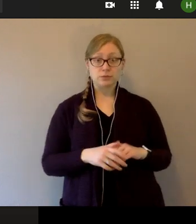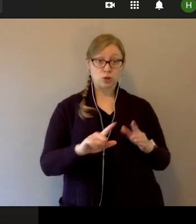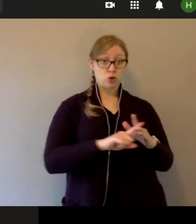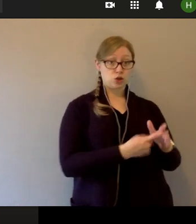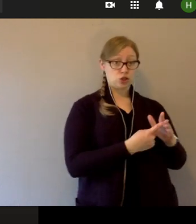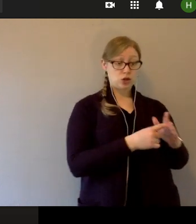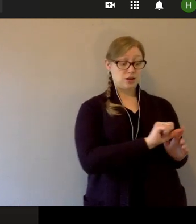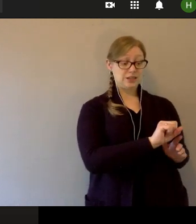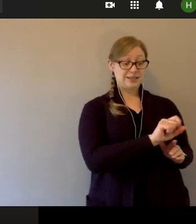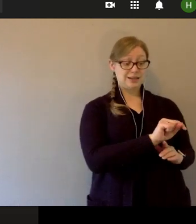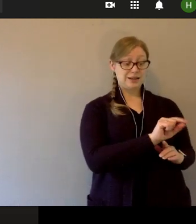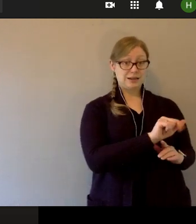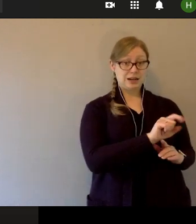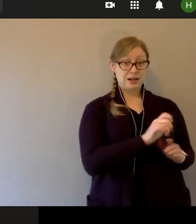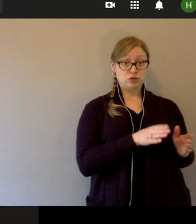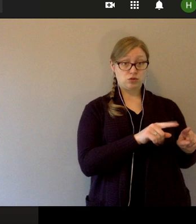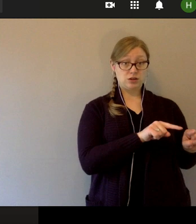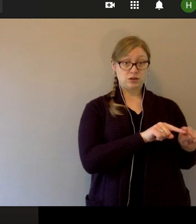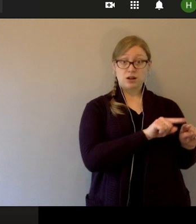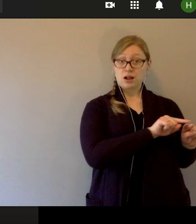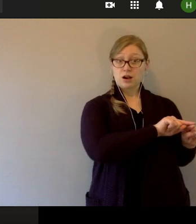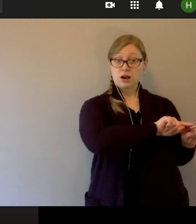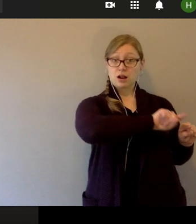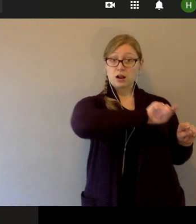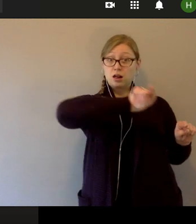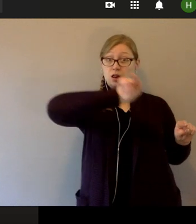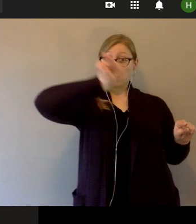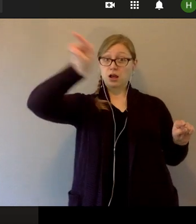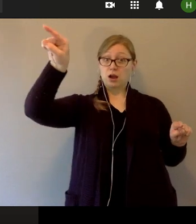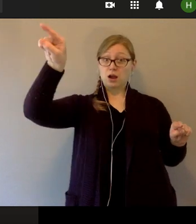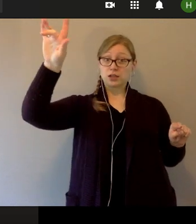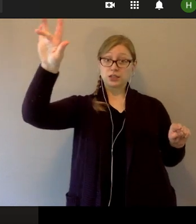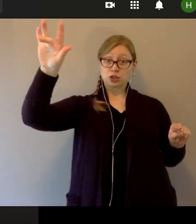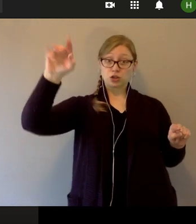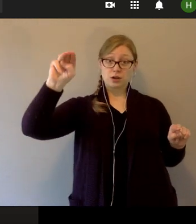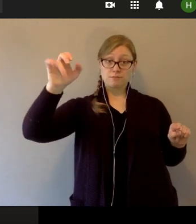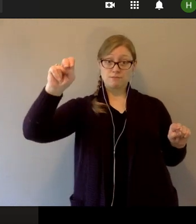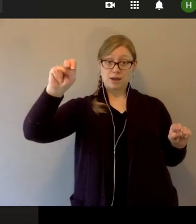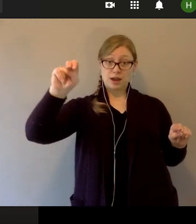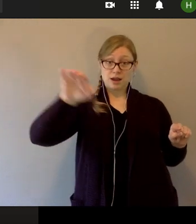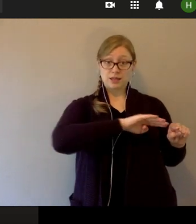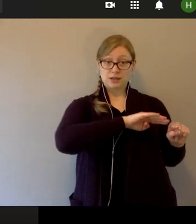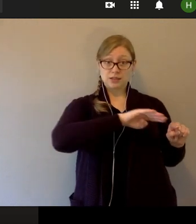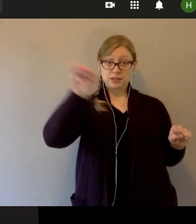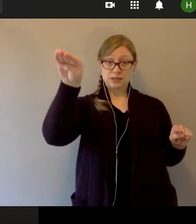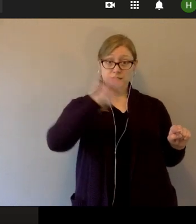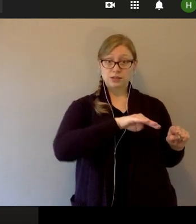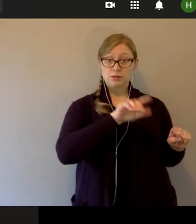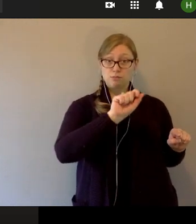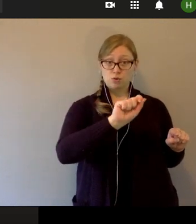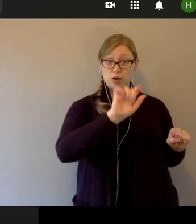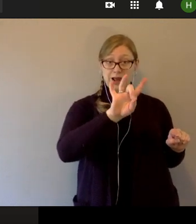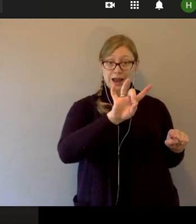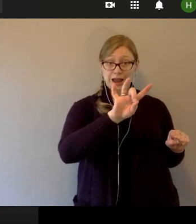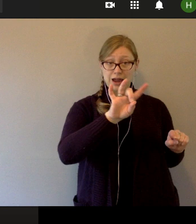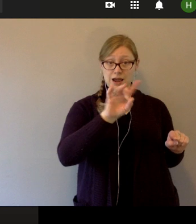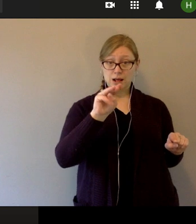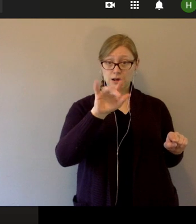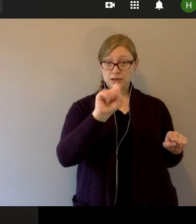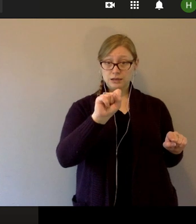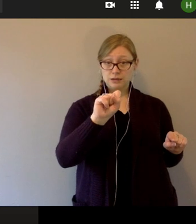so right here to here, this is 0.8 miles. If Laurel Street is